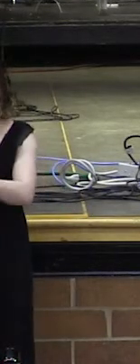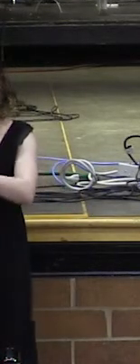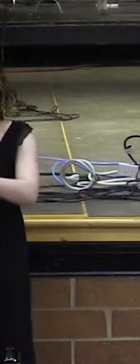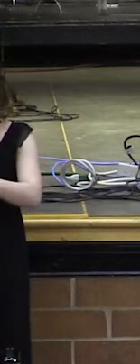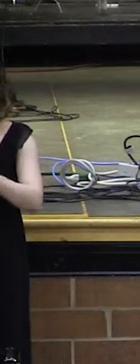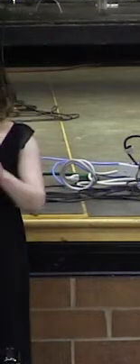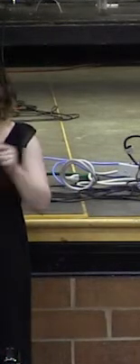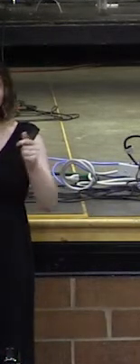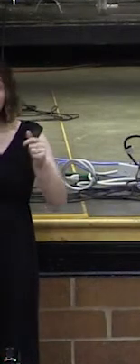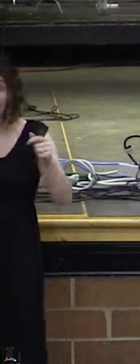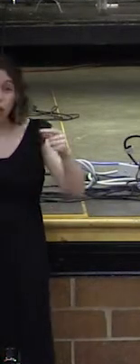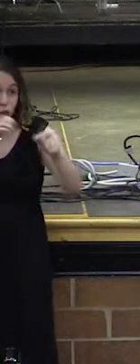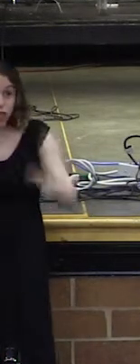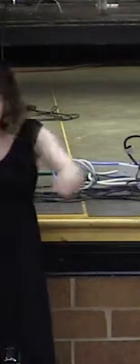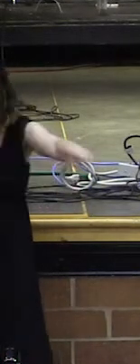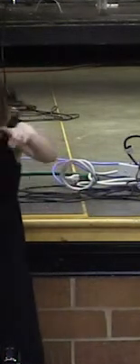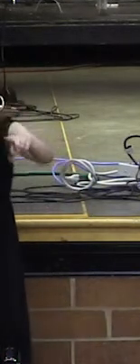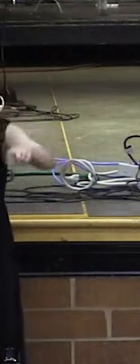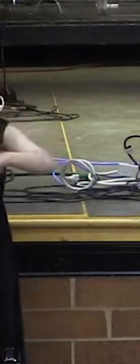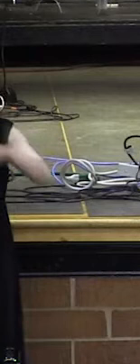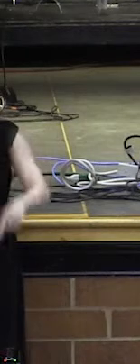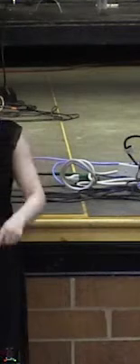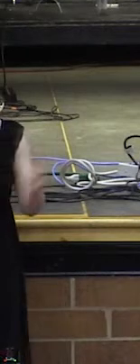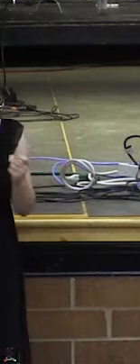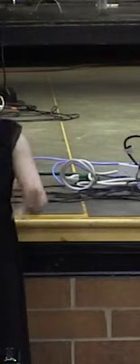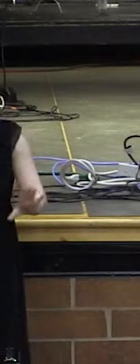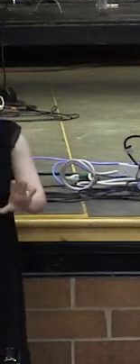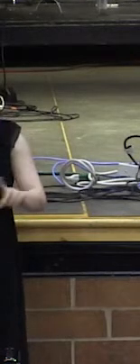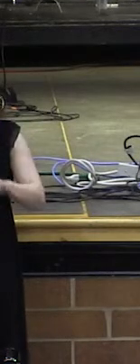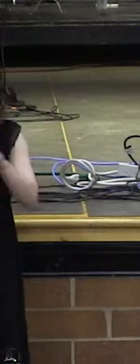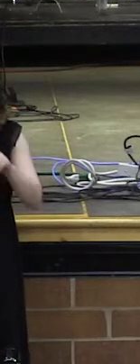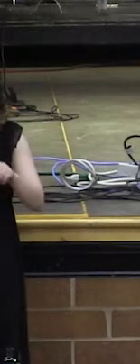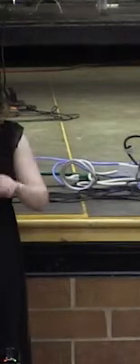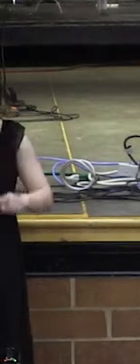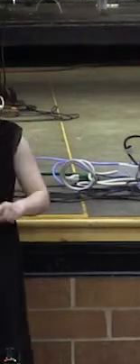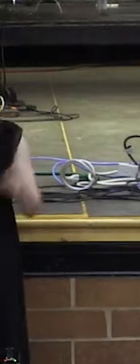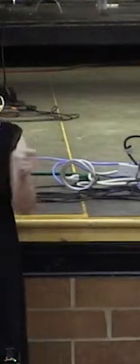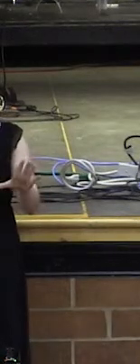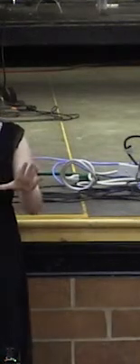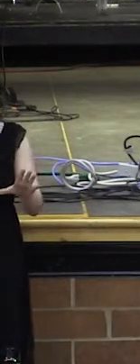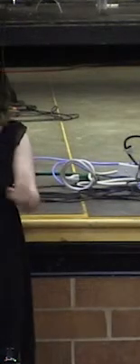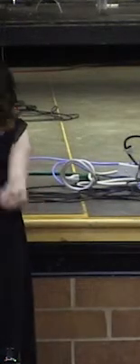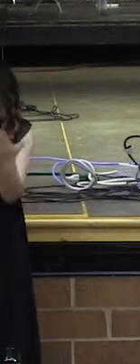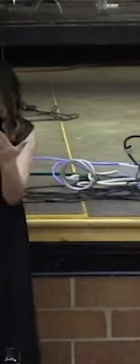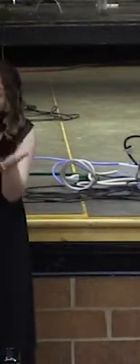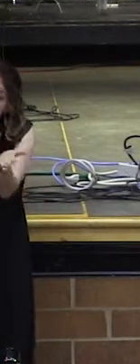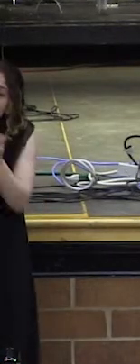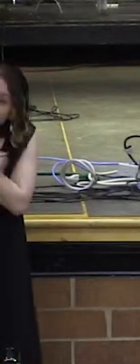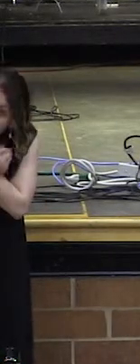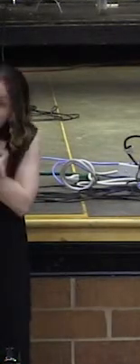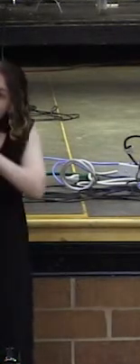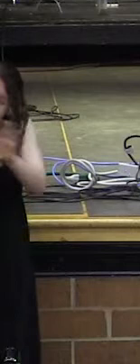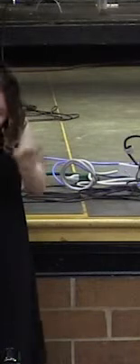sin in the church we can't tolerate it can you say amen amen now the problem is that the church for